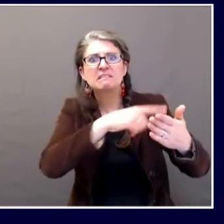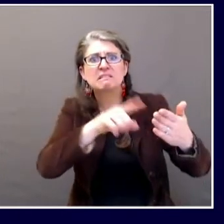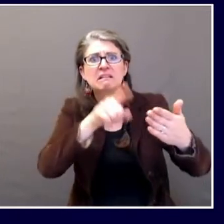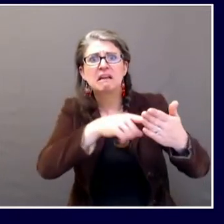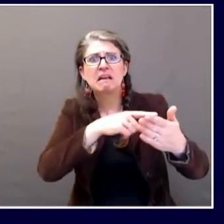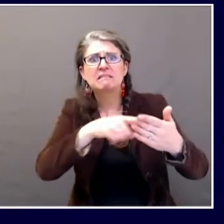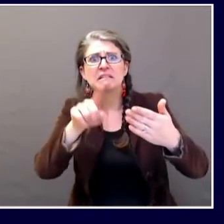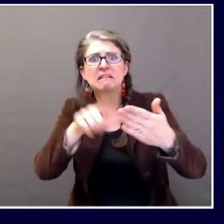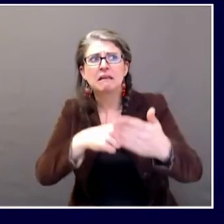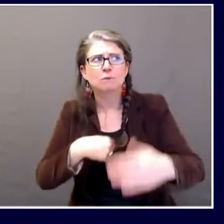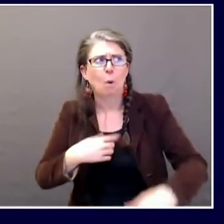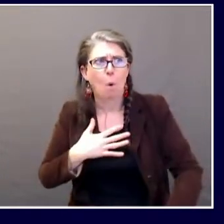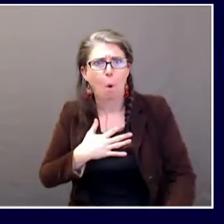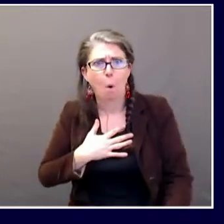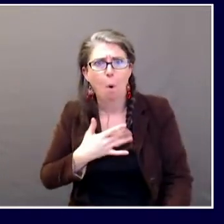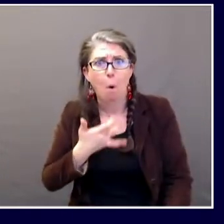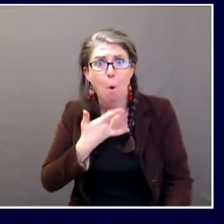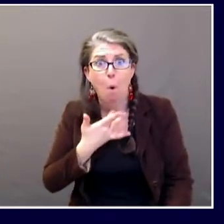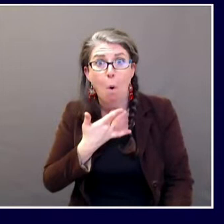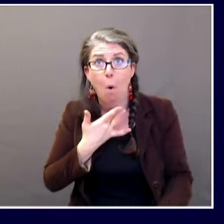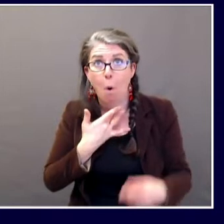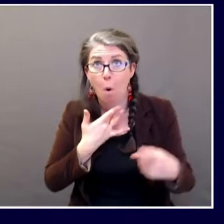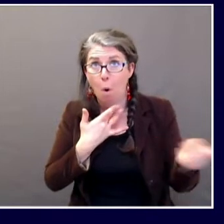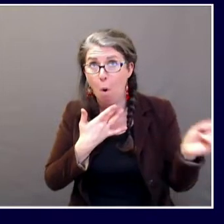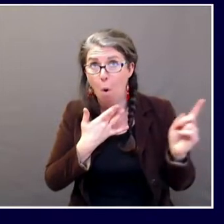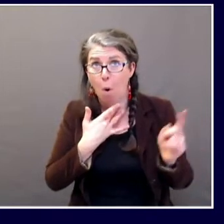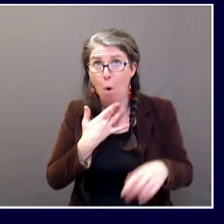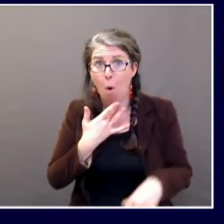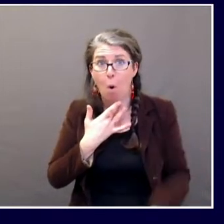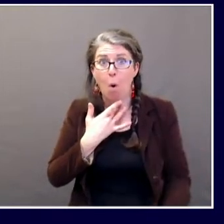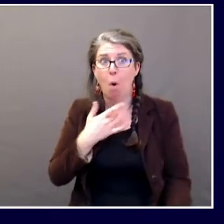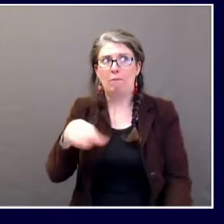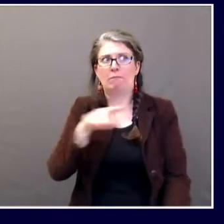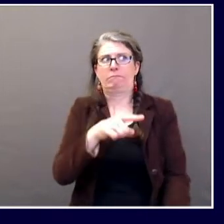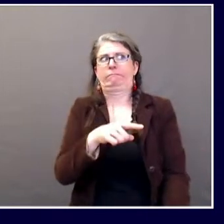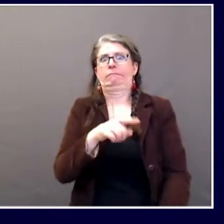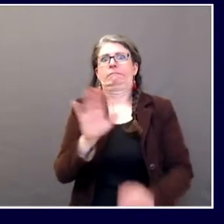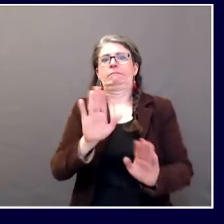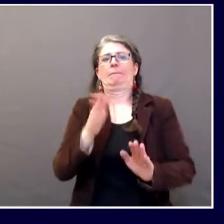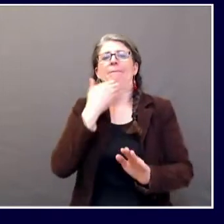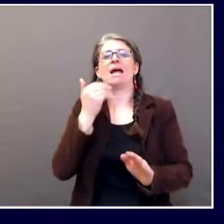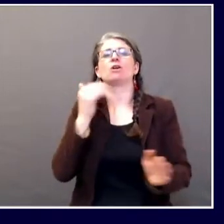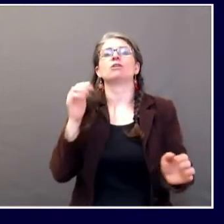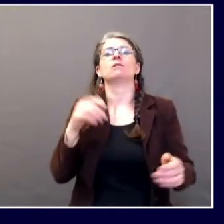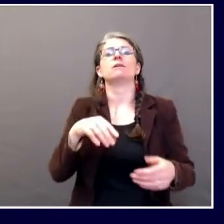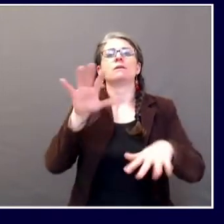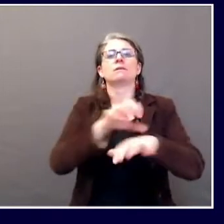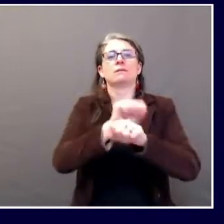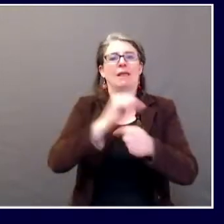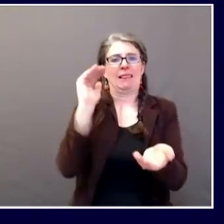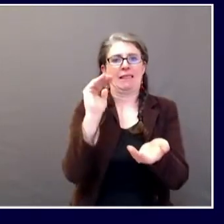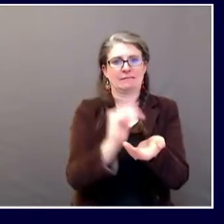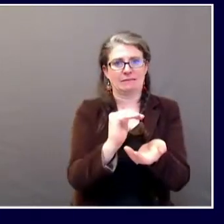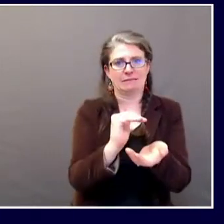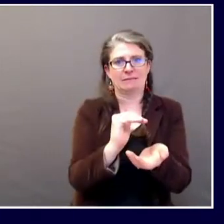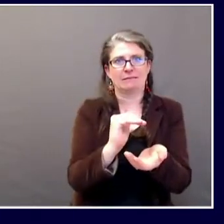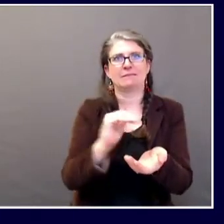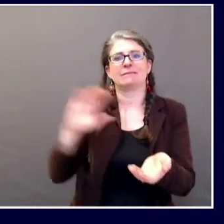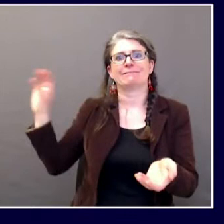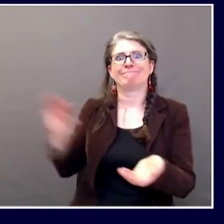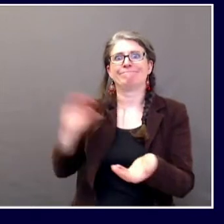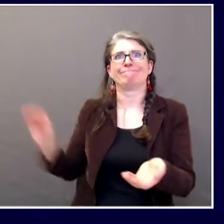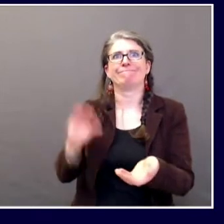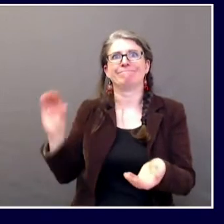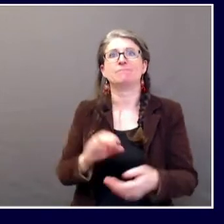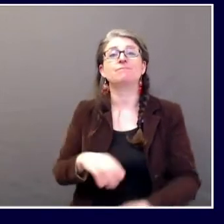although we are, again, delighted that the Biden administration is working so hard to increase the volume of vaccine coming into